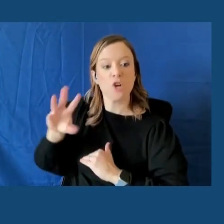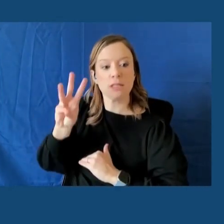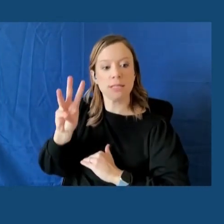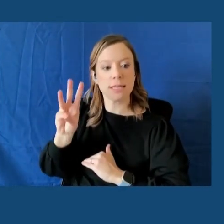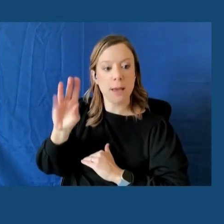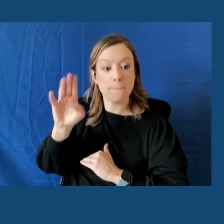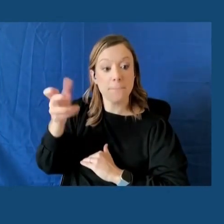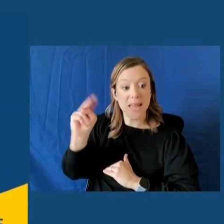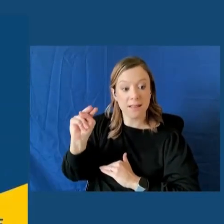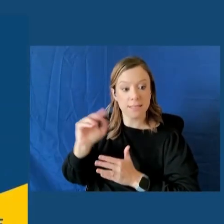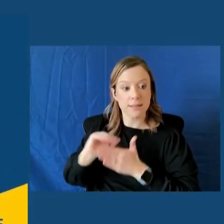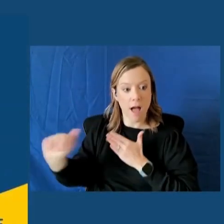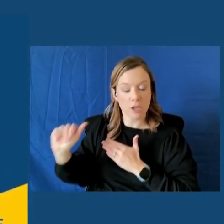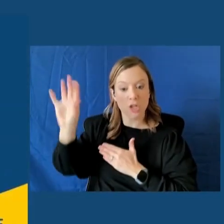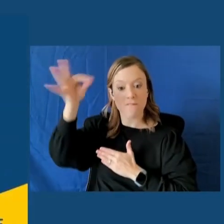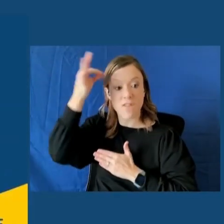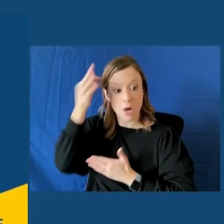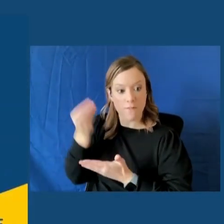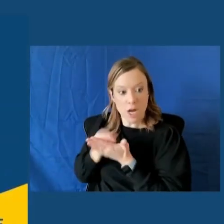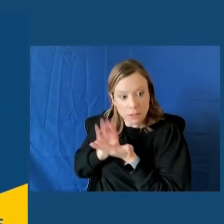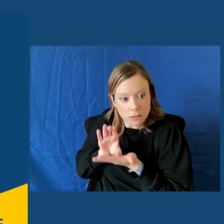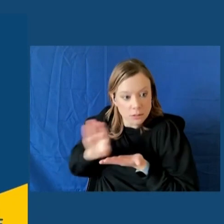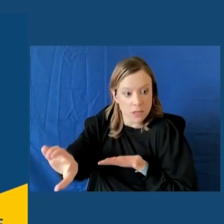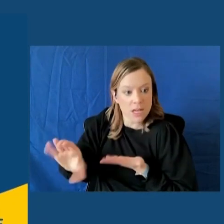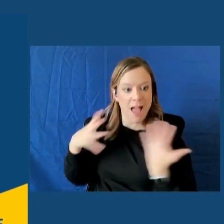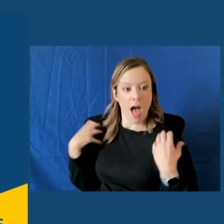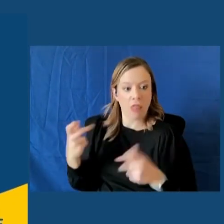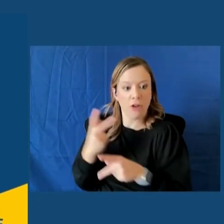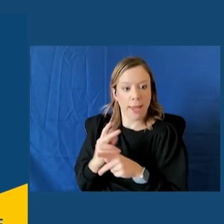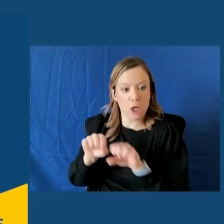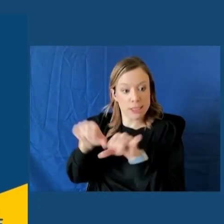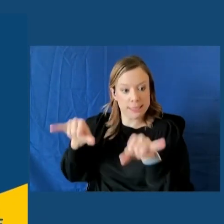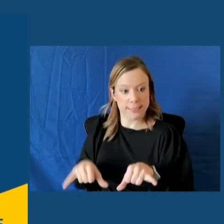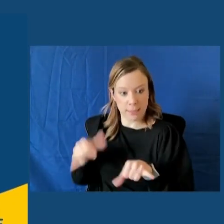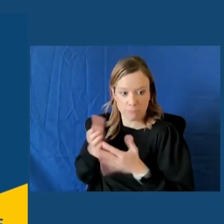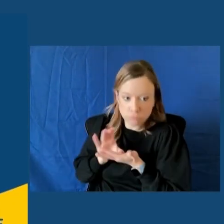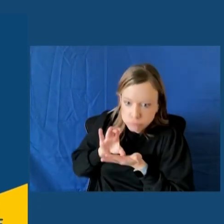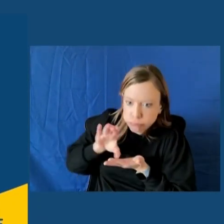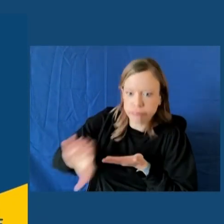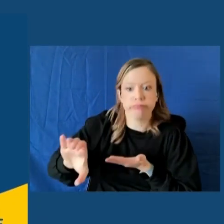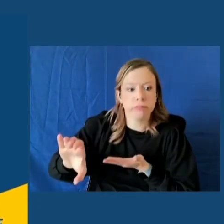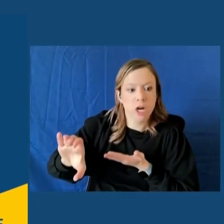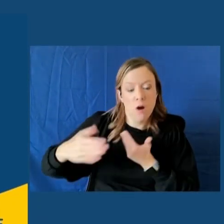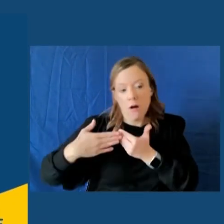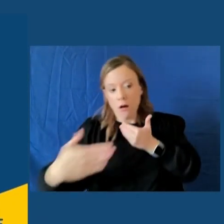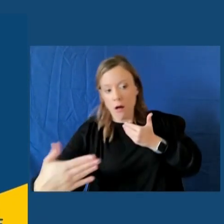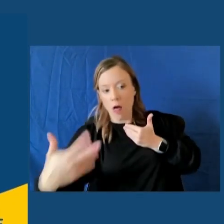federal funds into our health care system over the next 3 years.